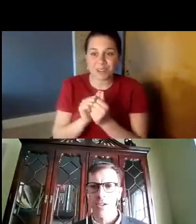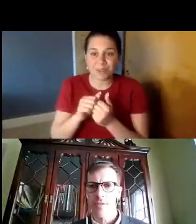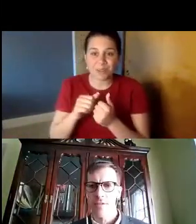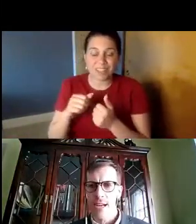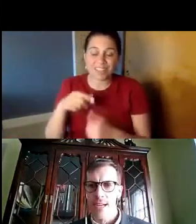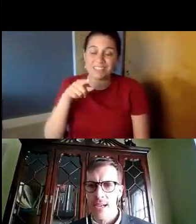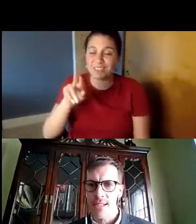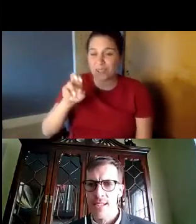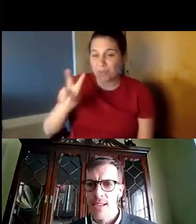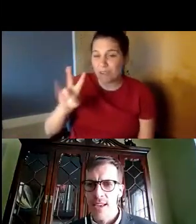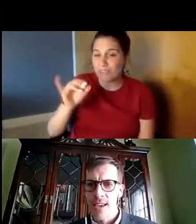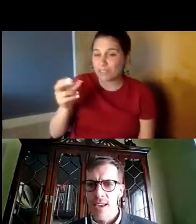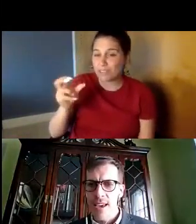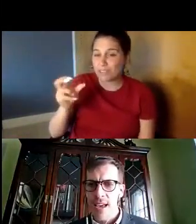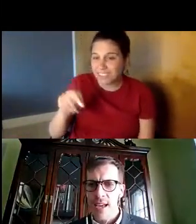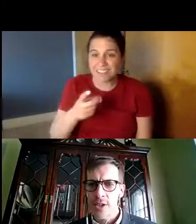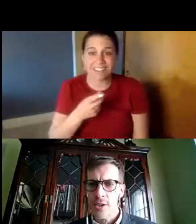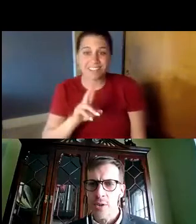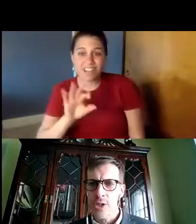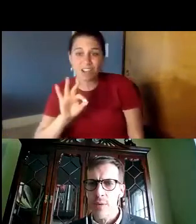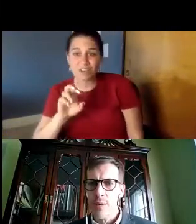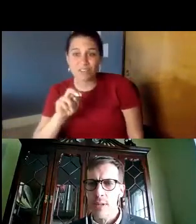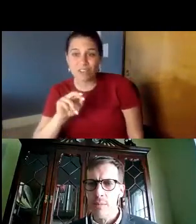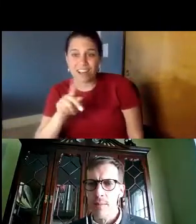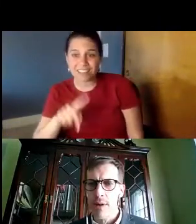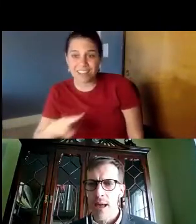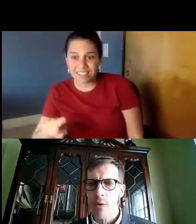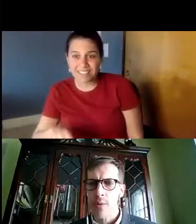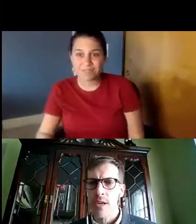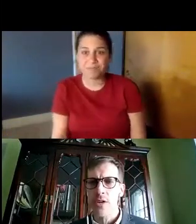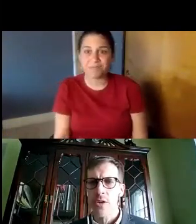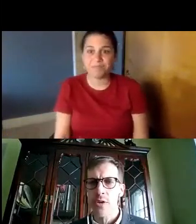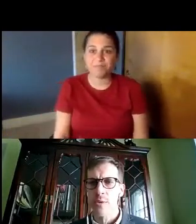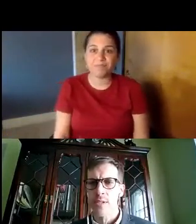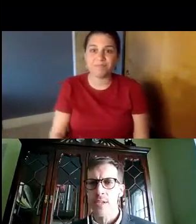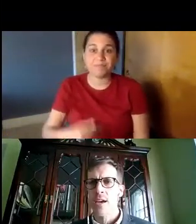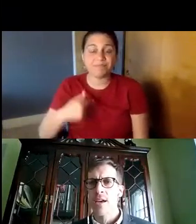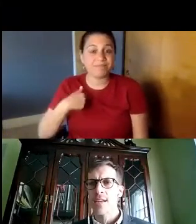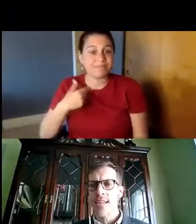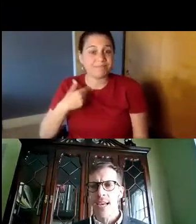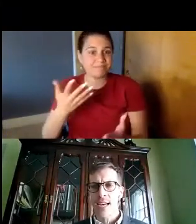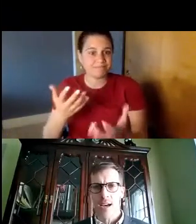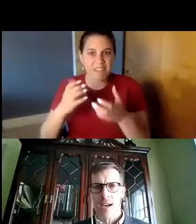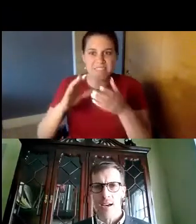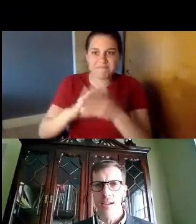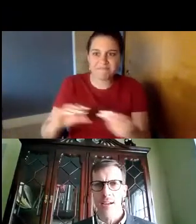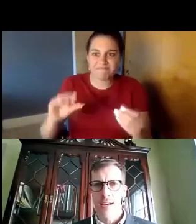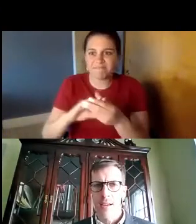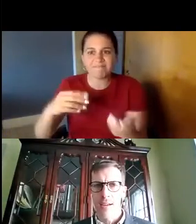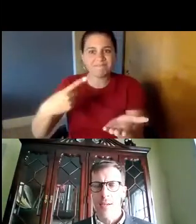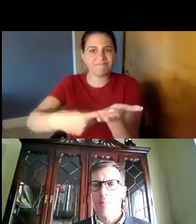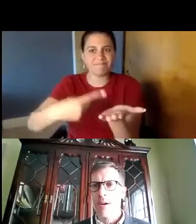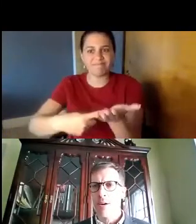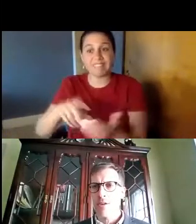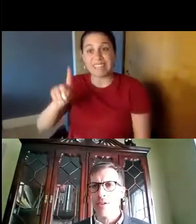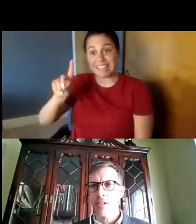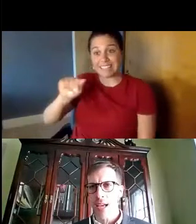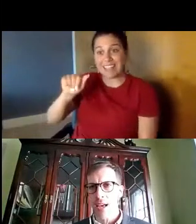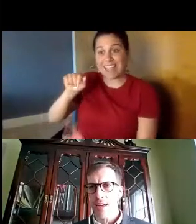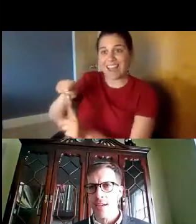and Dr. Fernandez, and to share with you a little bit about how we can use data to